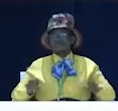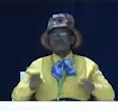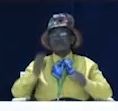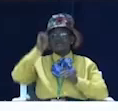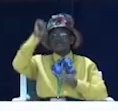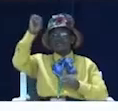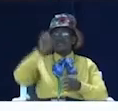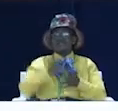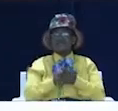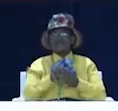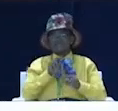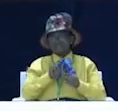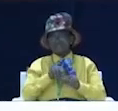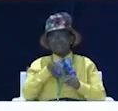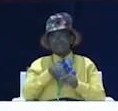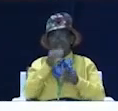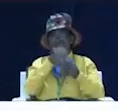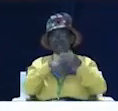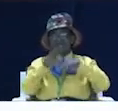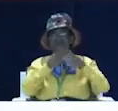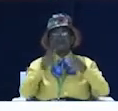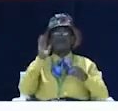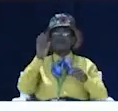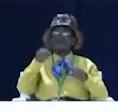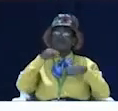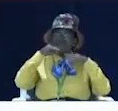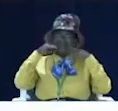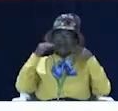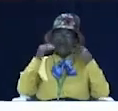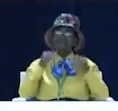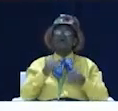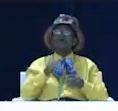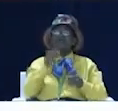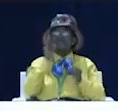If anybody tells you that you are not going to see the coming year,